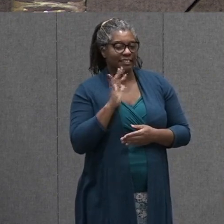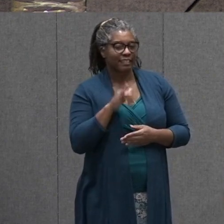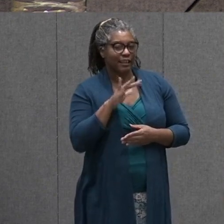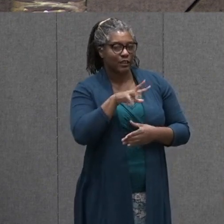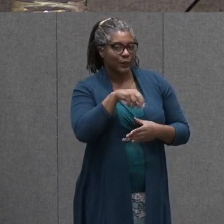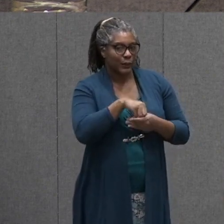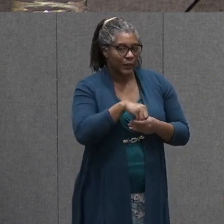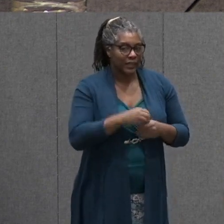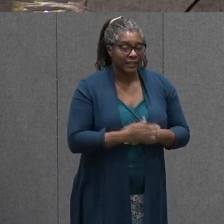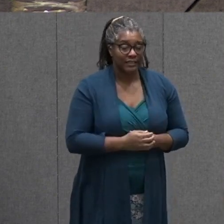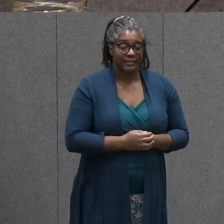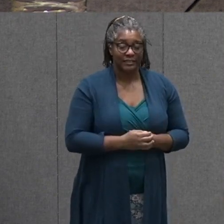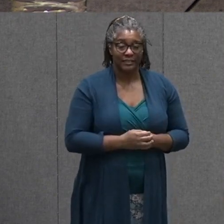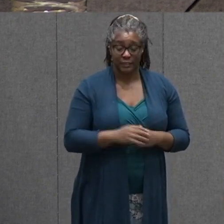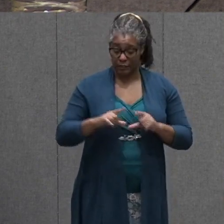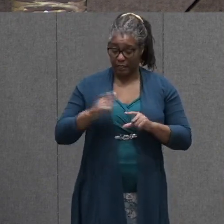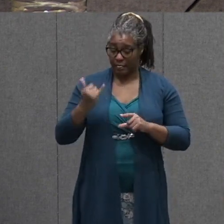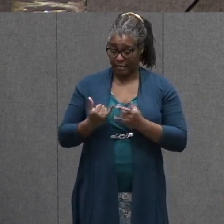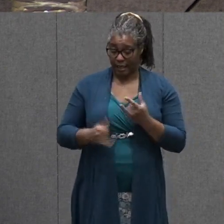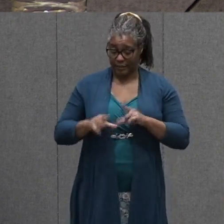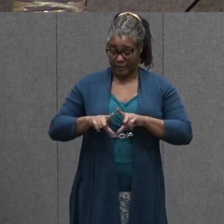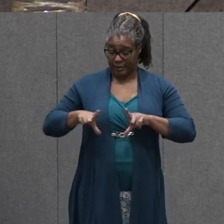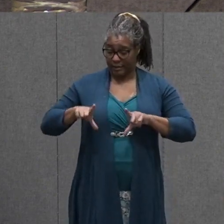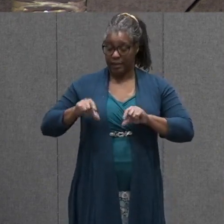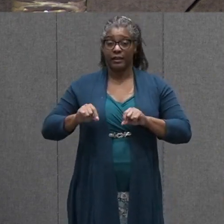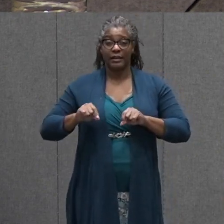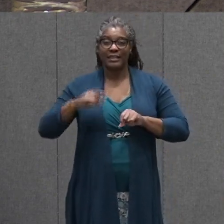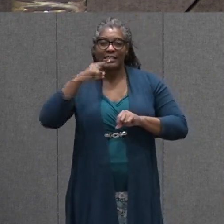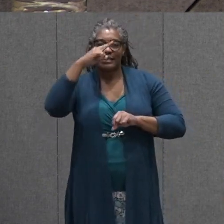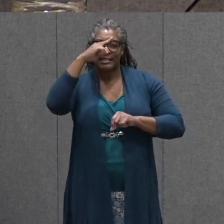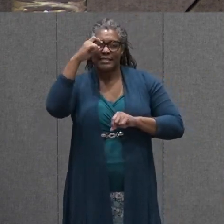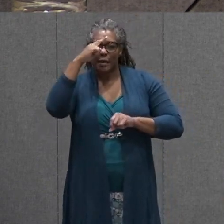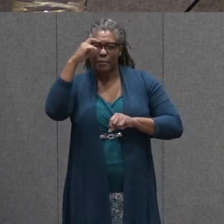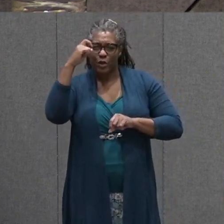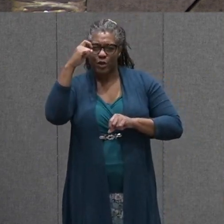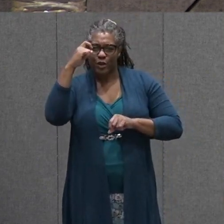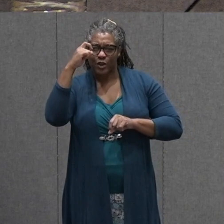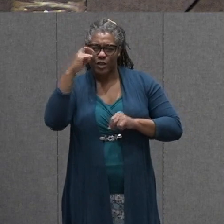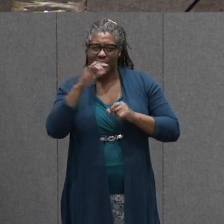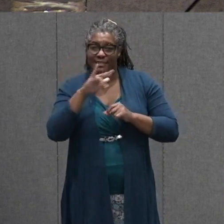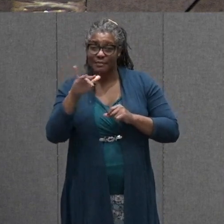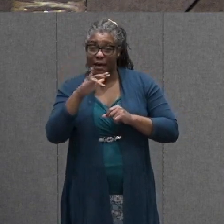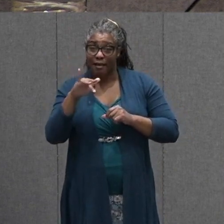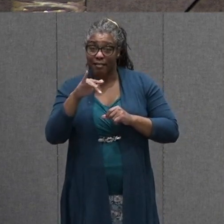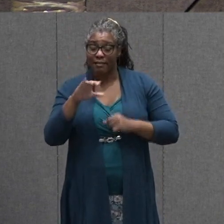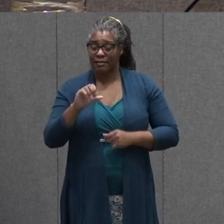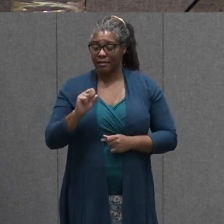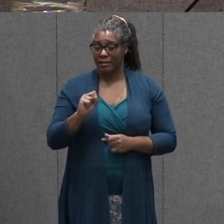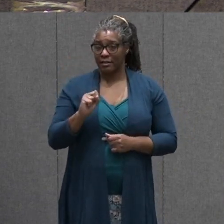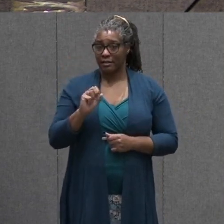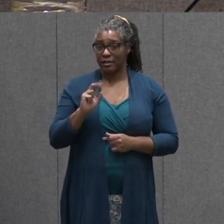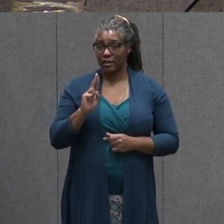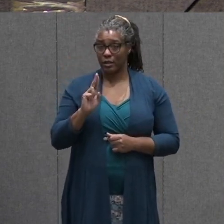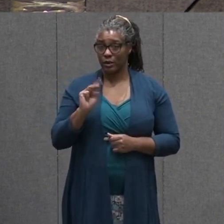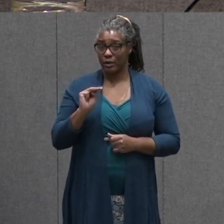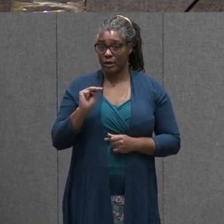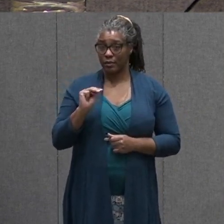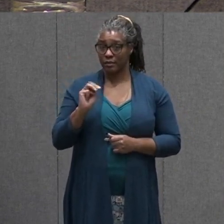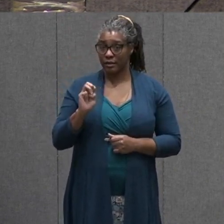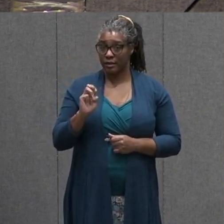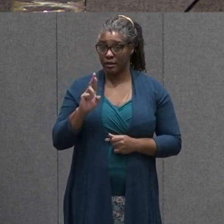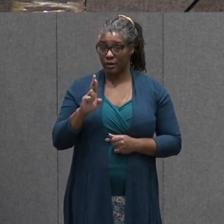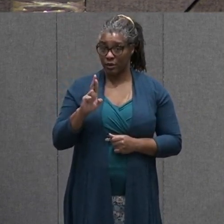Sometimes we don't say that last vowel sound. So let's try it without saying it. Disperse. That's a word I've heard before with Miss